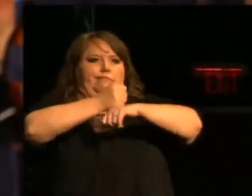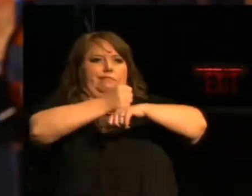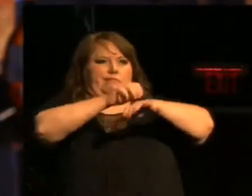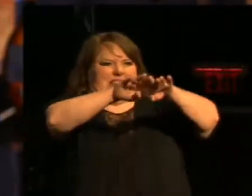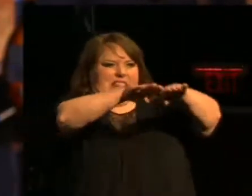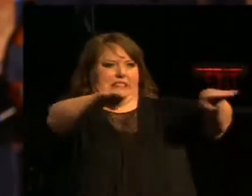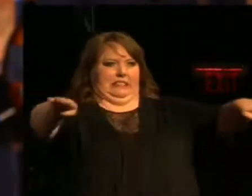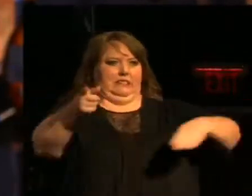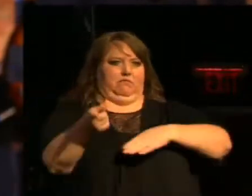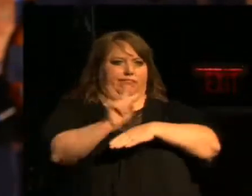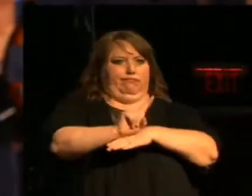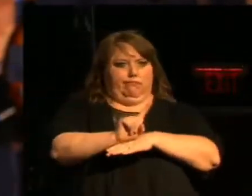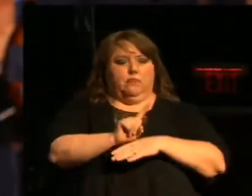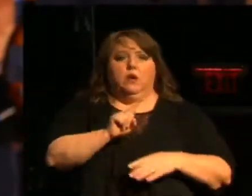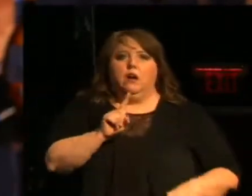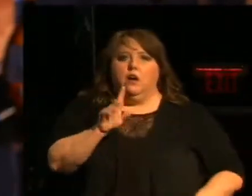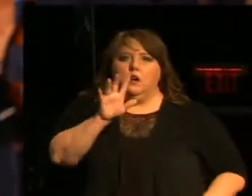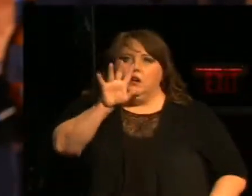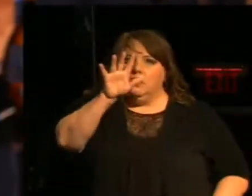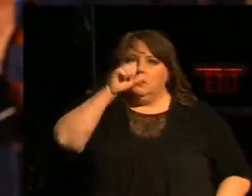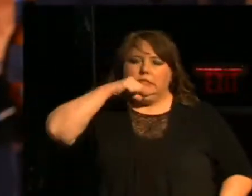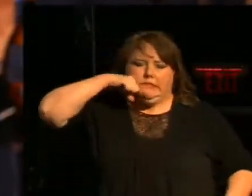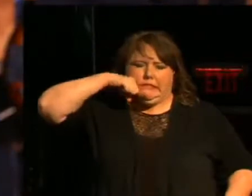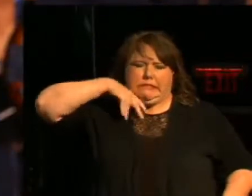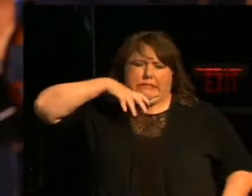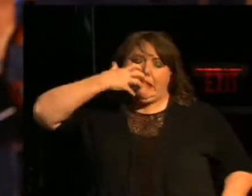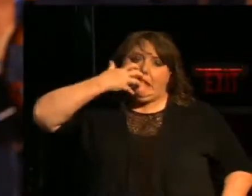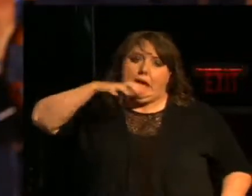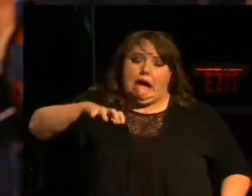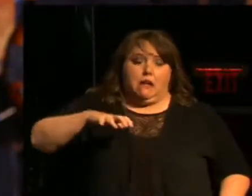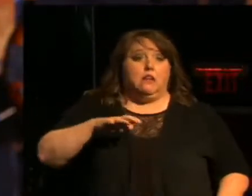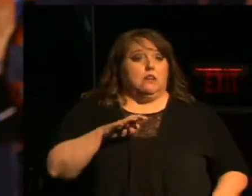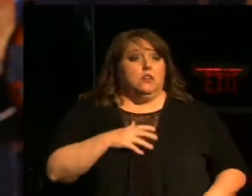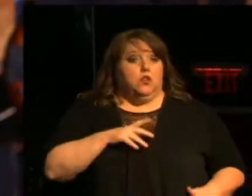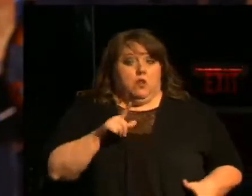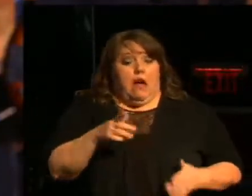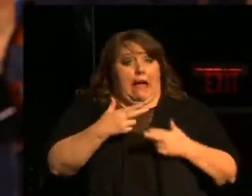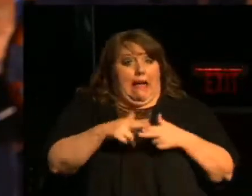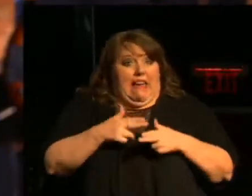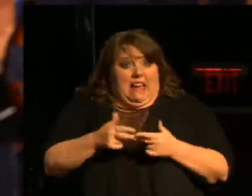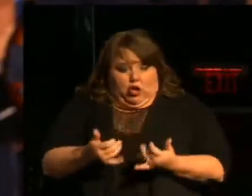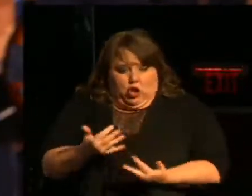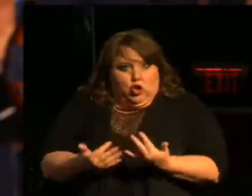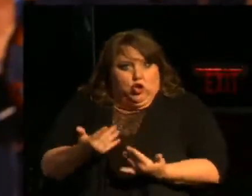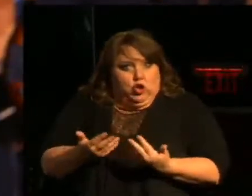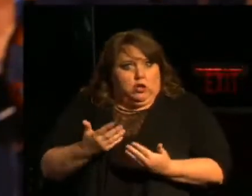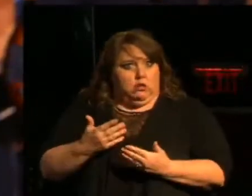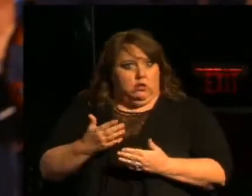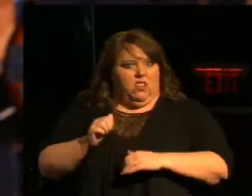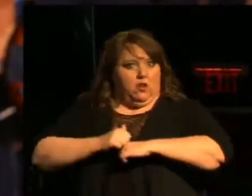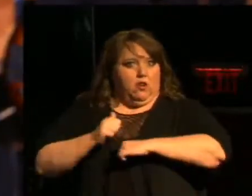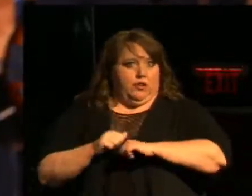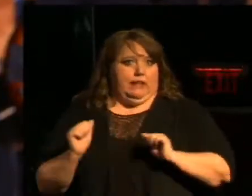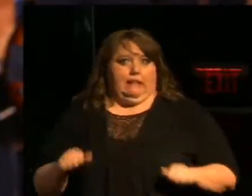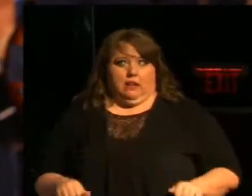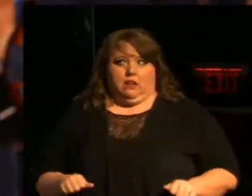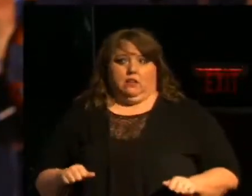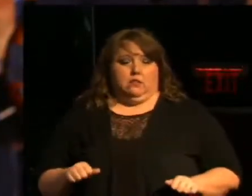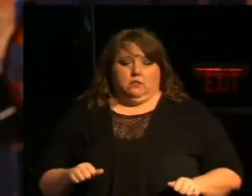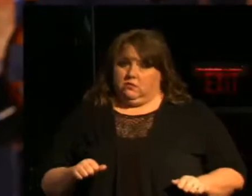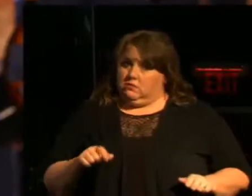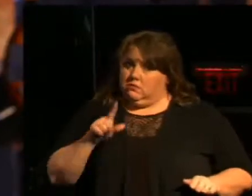that the song refers to biblical imagery such as baptism, the white robe, the River Jordan, the